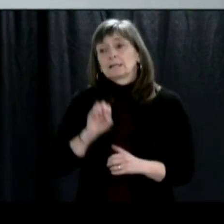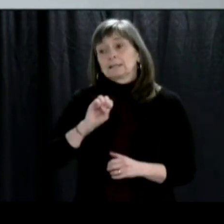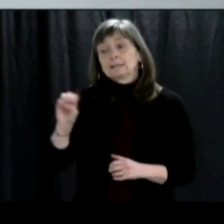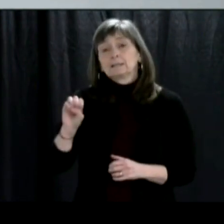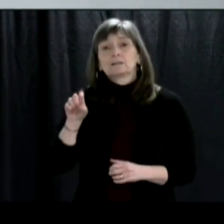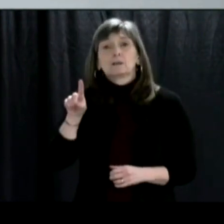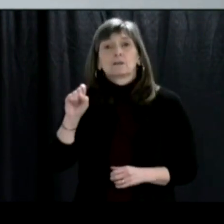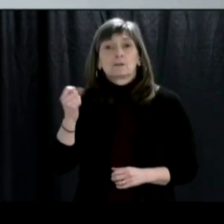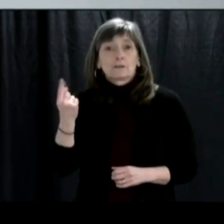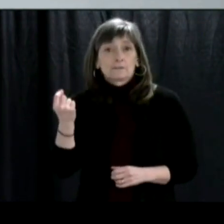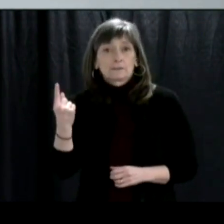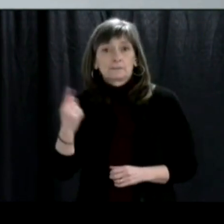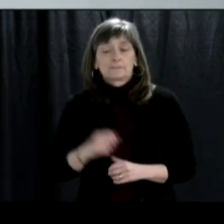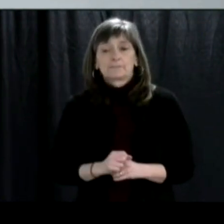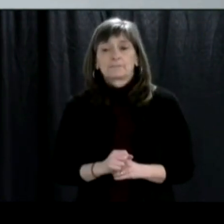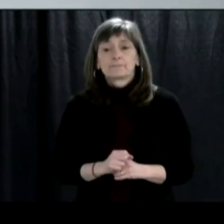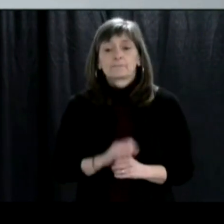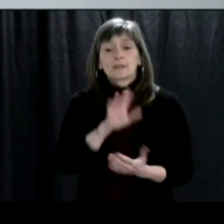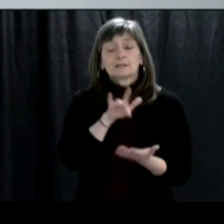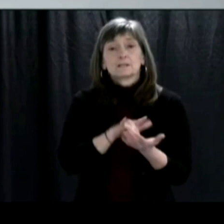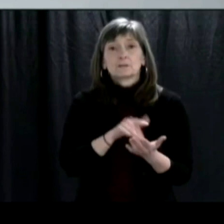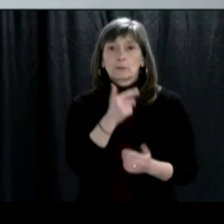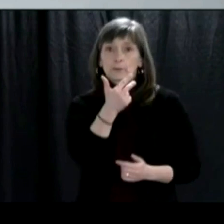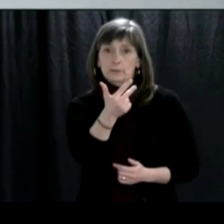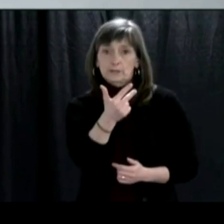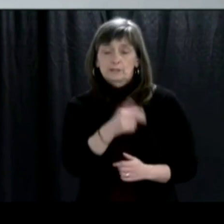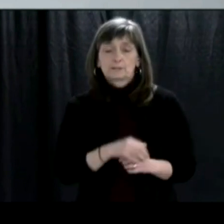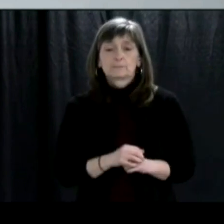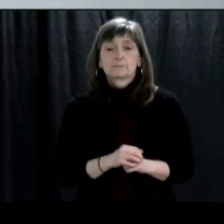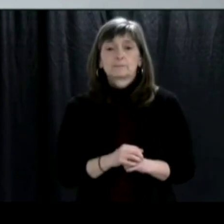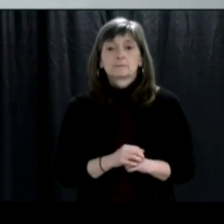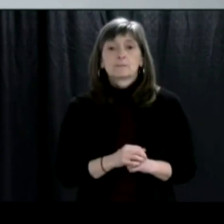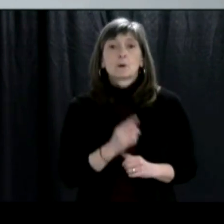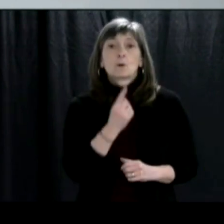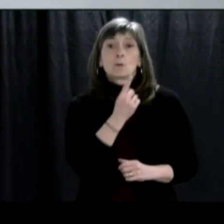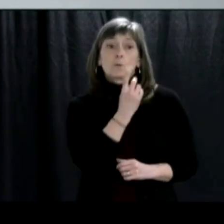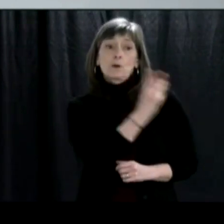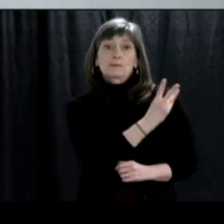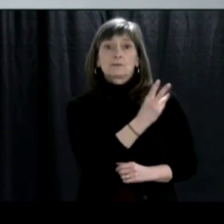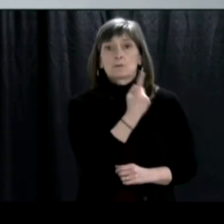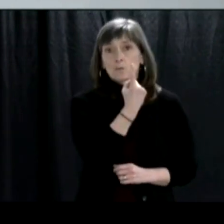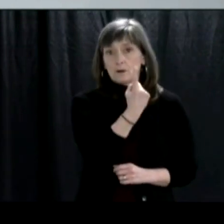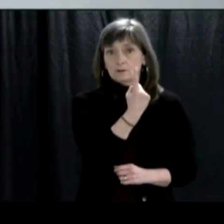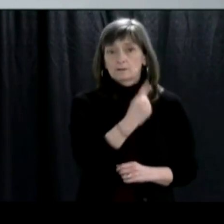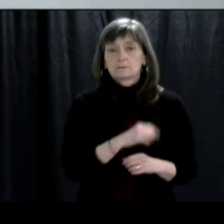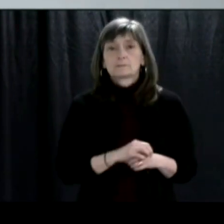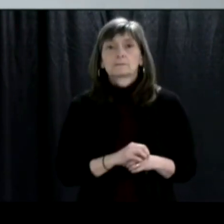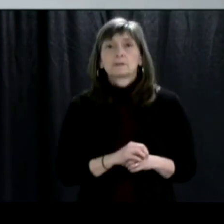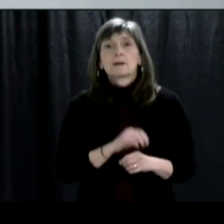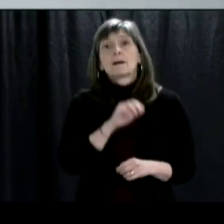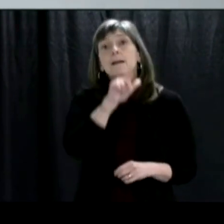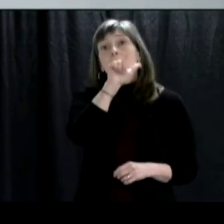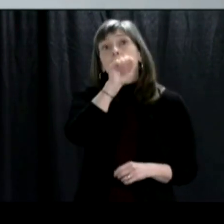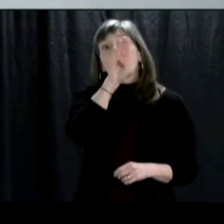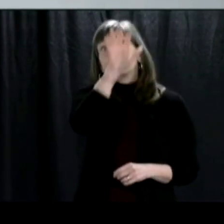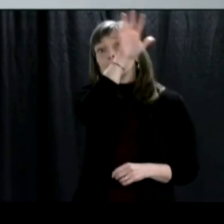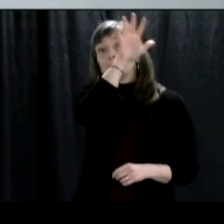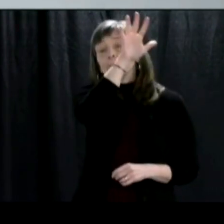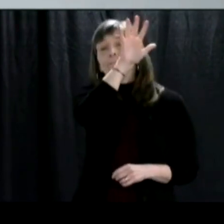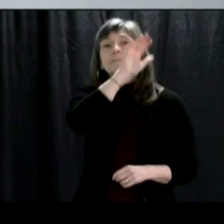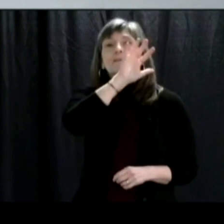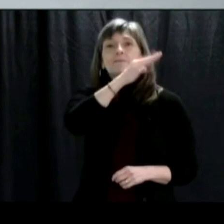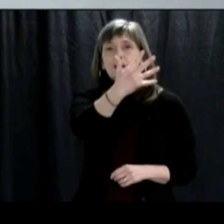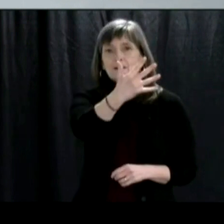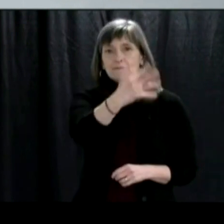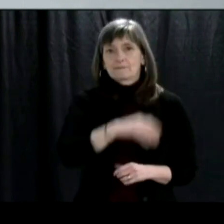Eastern Health Region, 3 in the Central Health Region, 1 in Western Health Region, and 5 in Labrador-Grenville Health